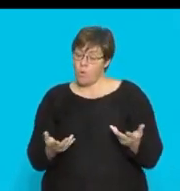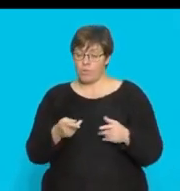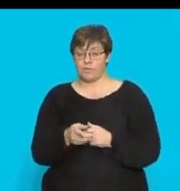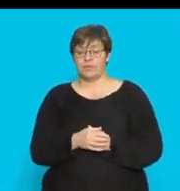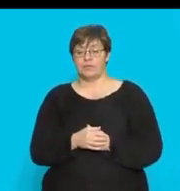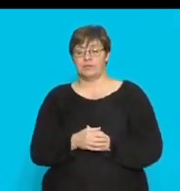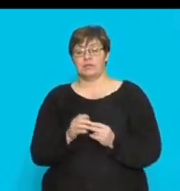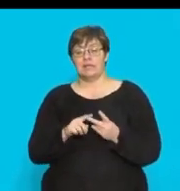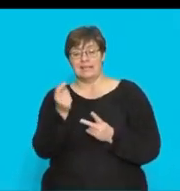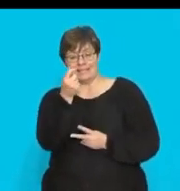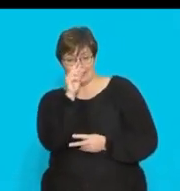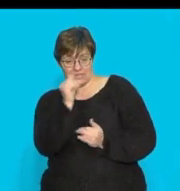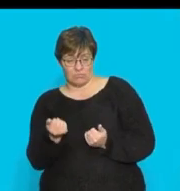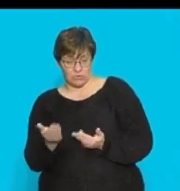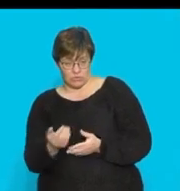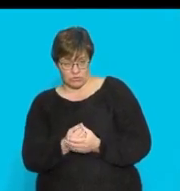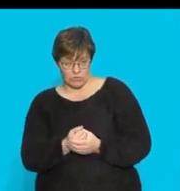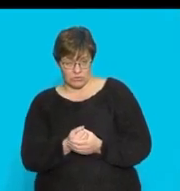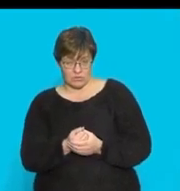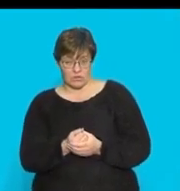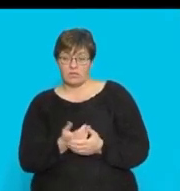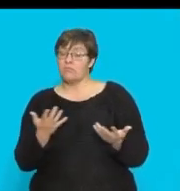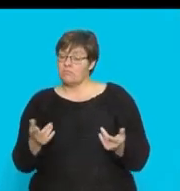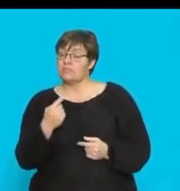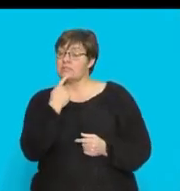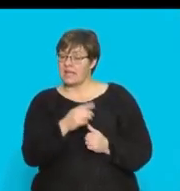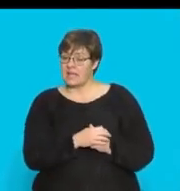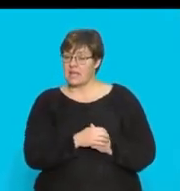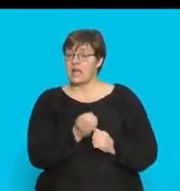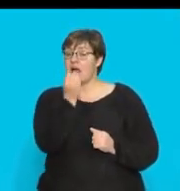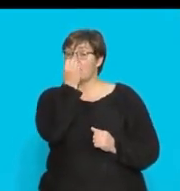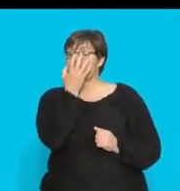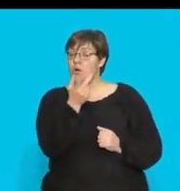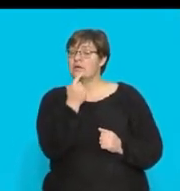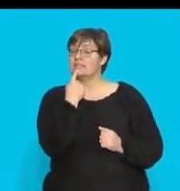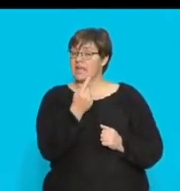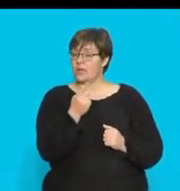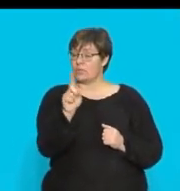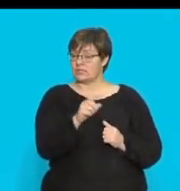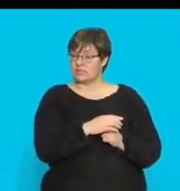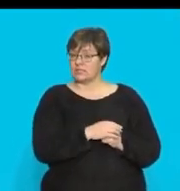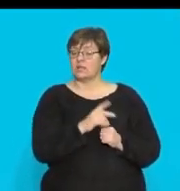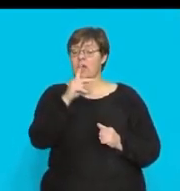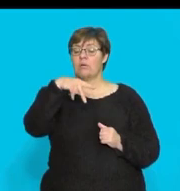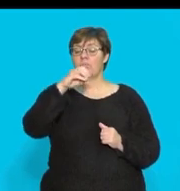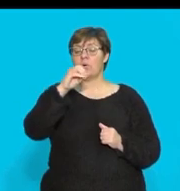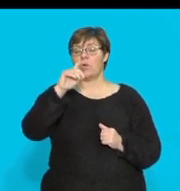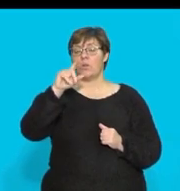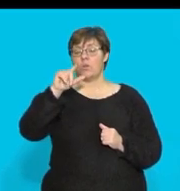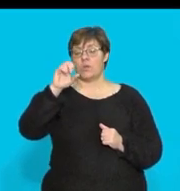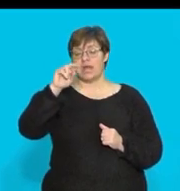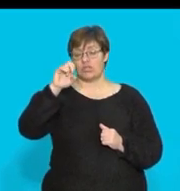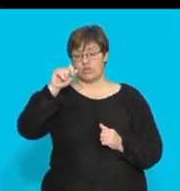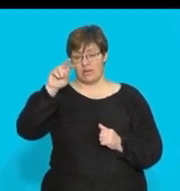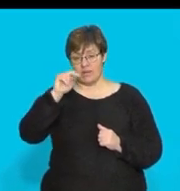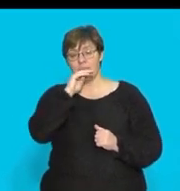produced seeds. And it said when it got to the flowers, it spoke about pollination, which